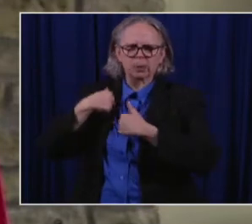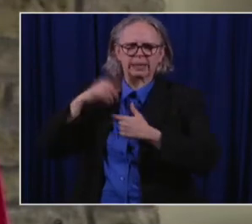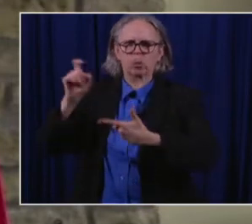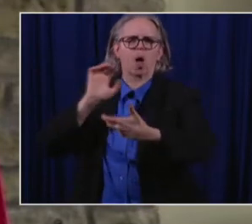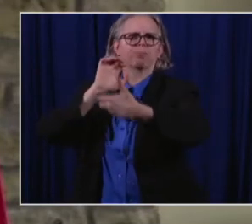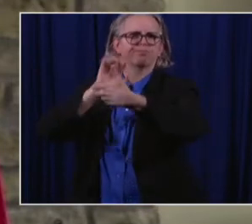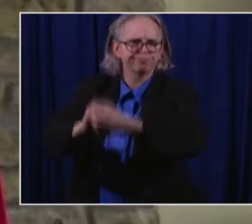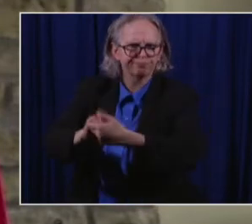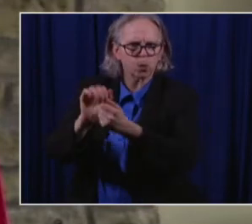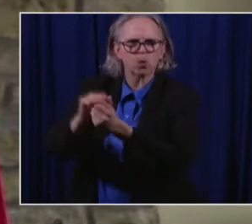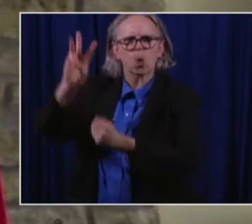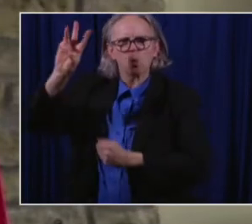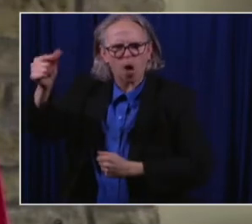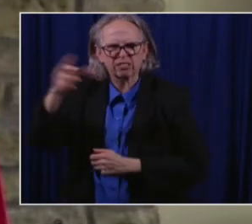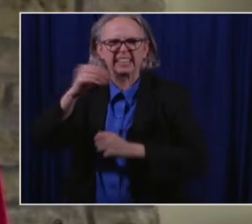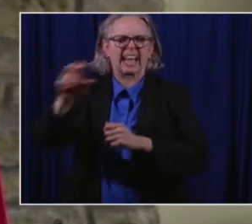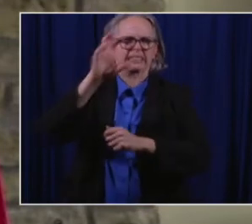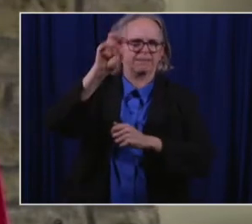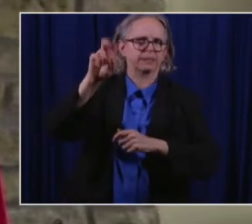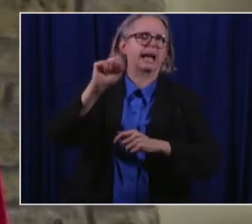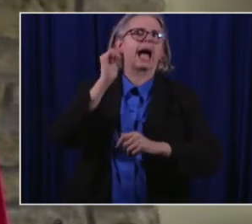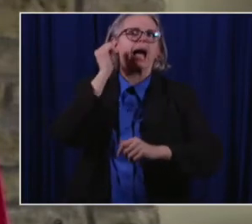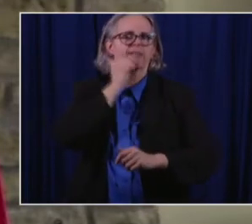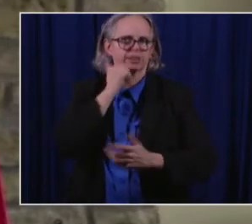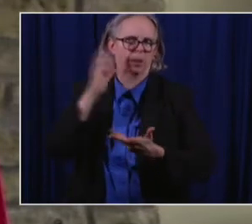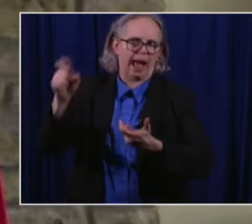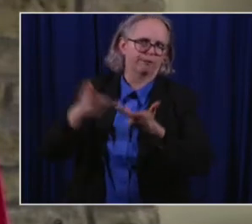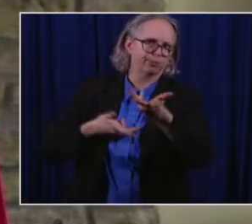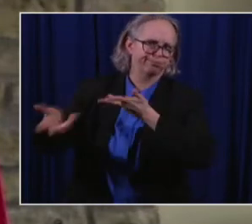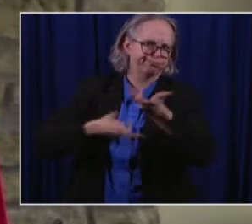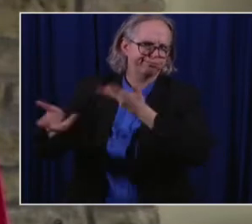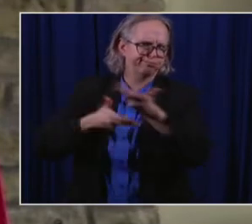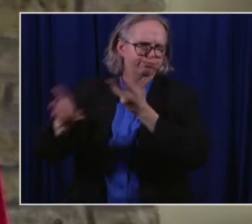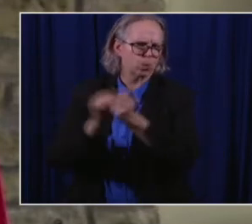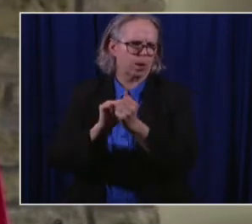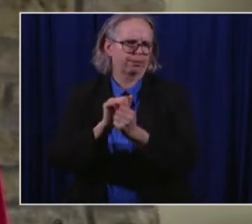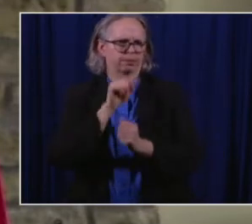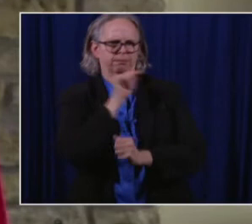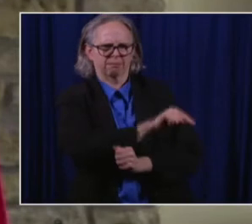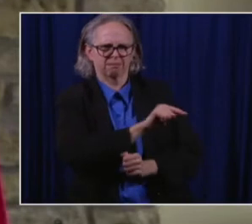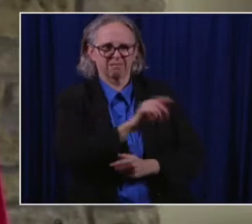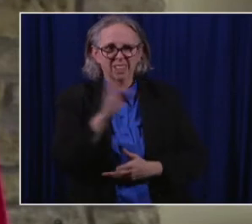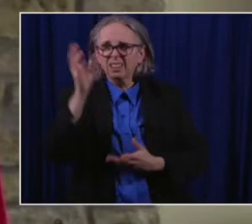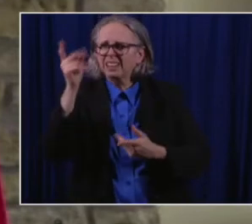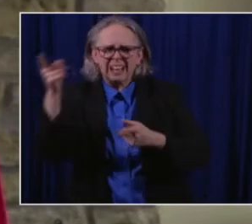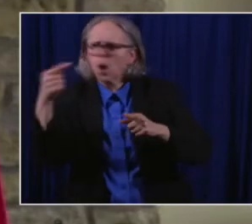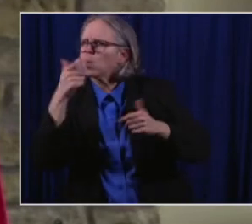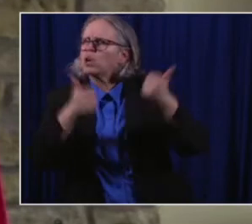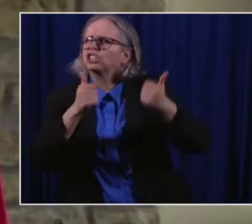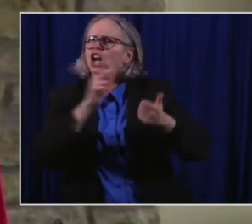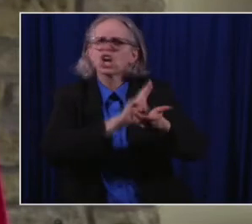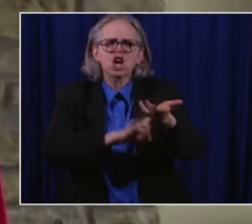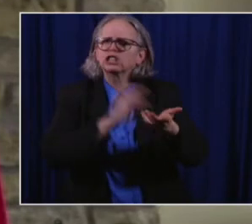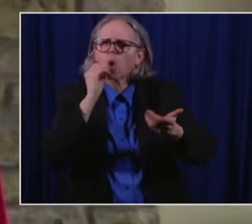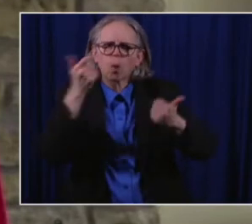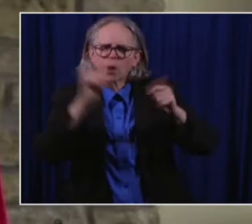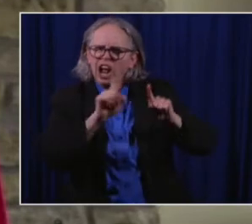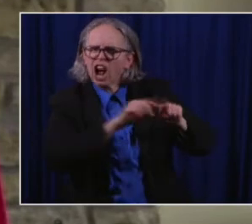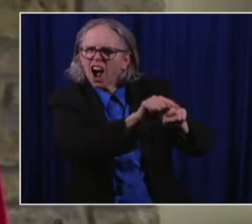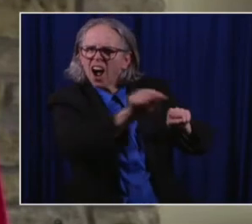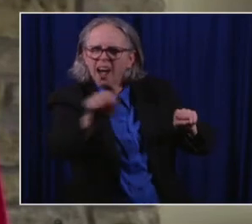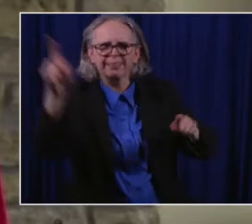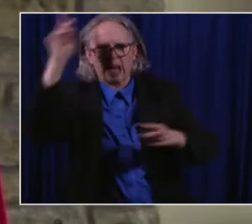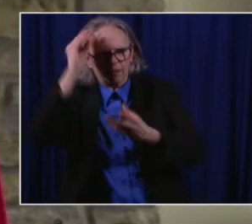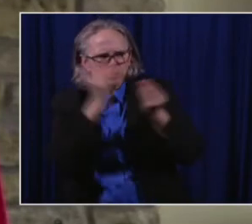day and designating and telling them, where these are supposed to go. So it is a huge logistical